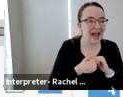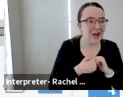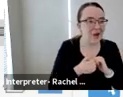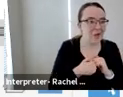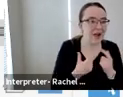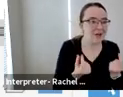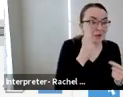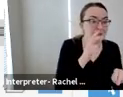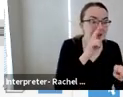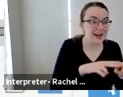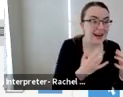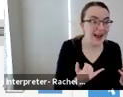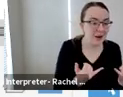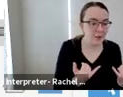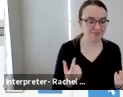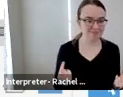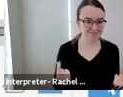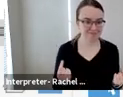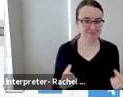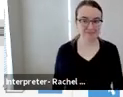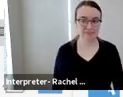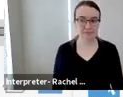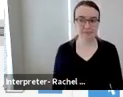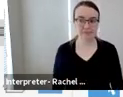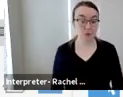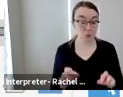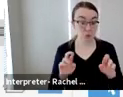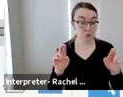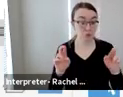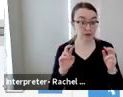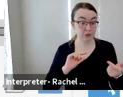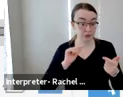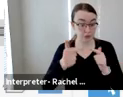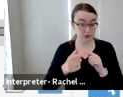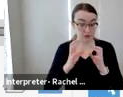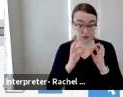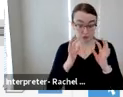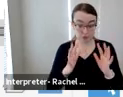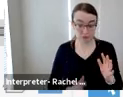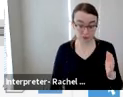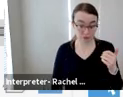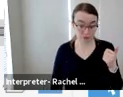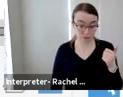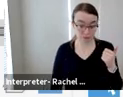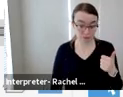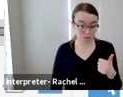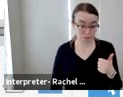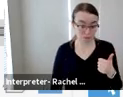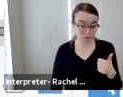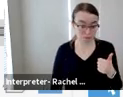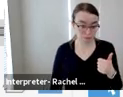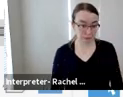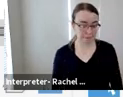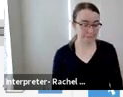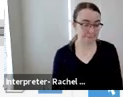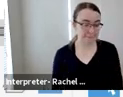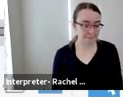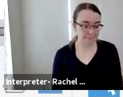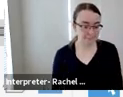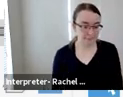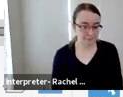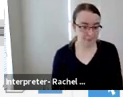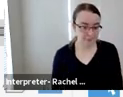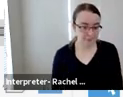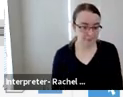watching? Okay. So that's a really good question, right? And I'll go real current. So if I can get